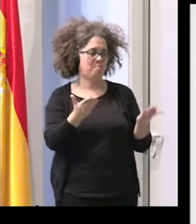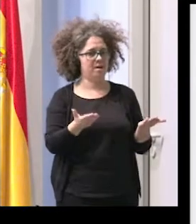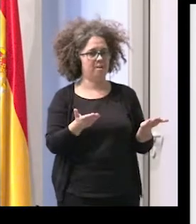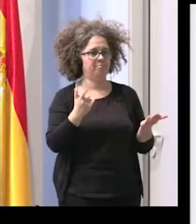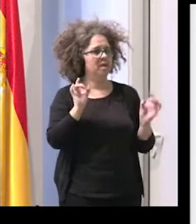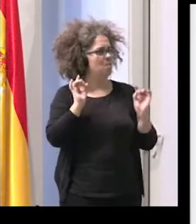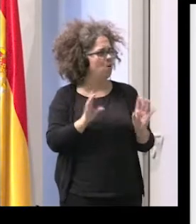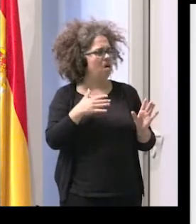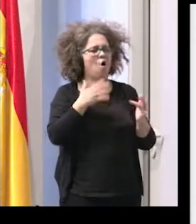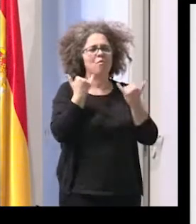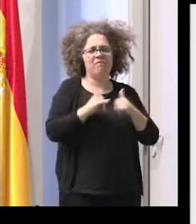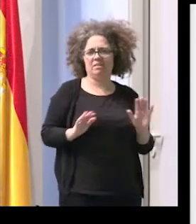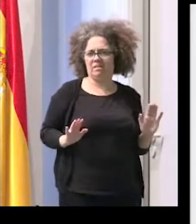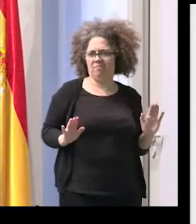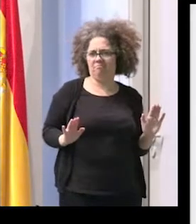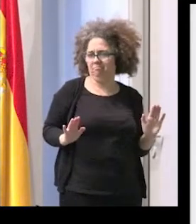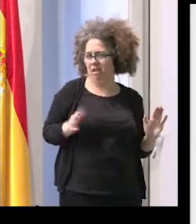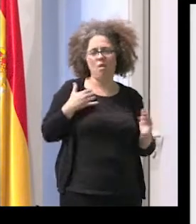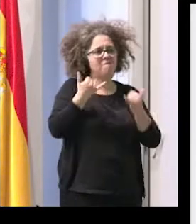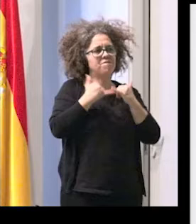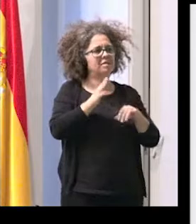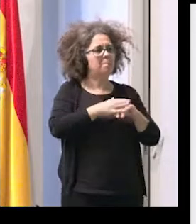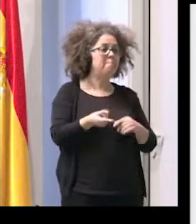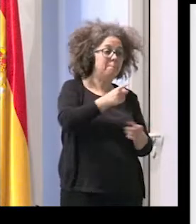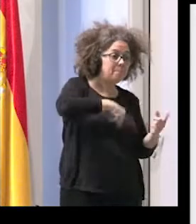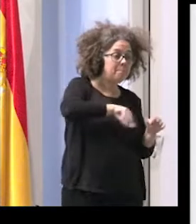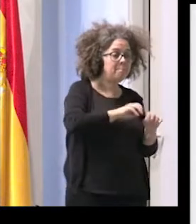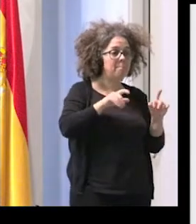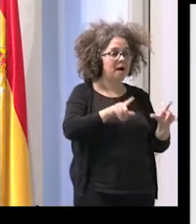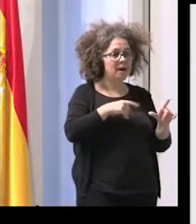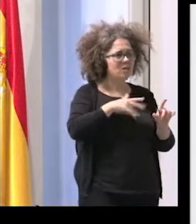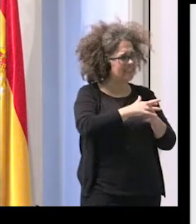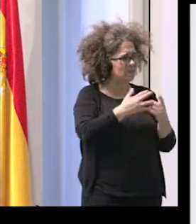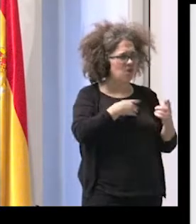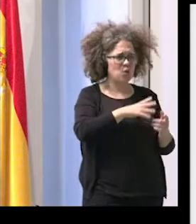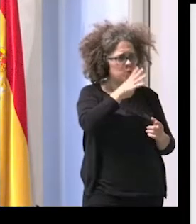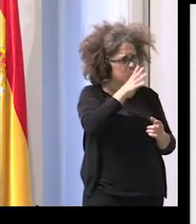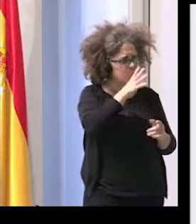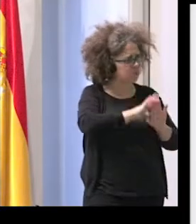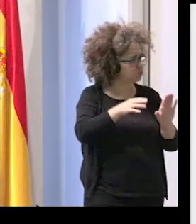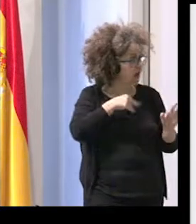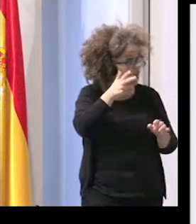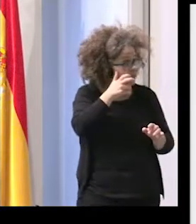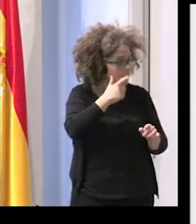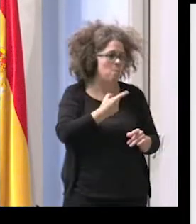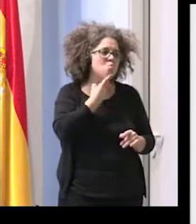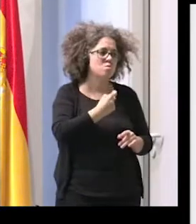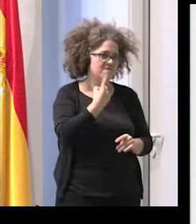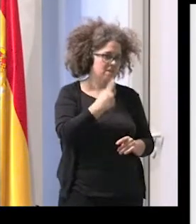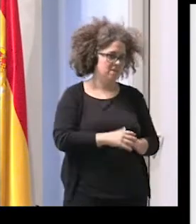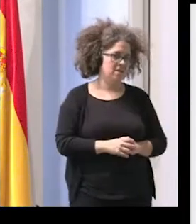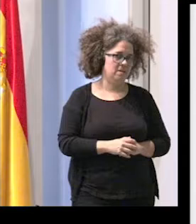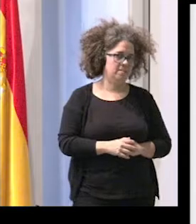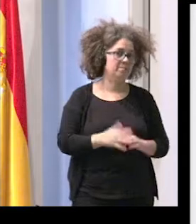party, because it's a very complex listening situation, but it's very different in a couple of ways.